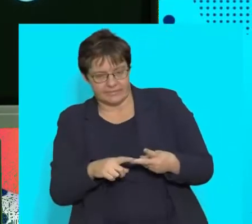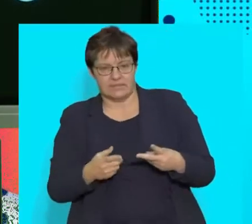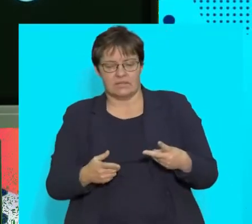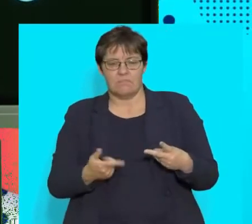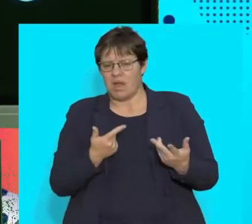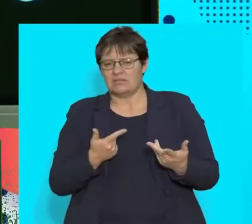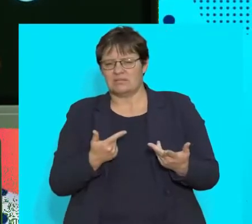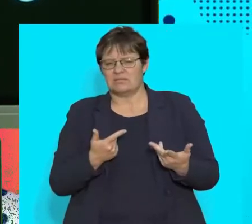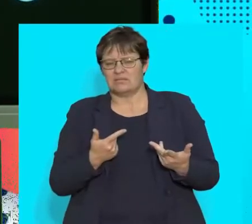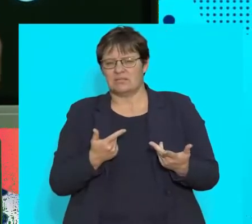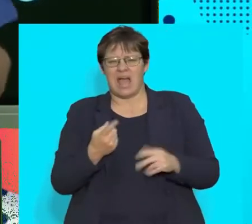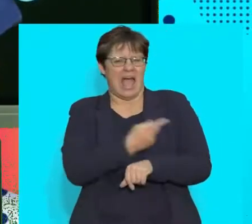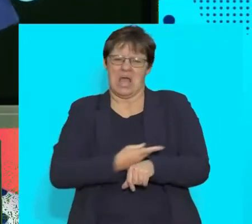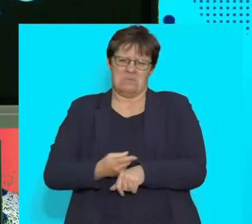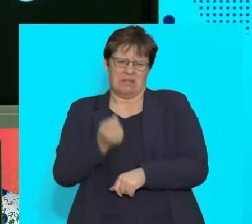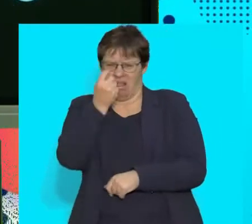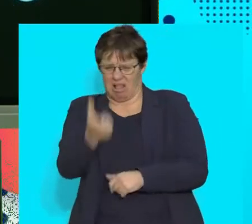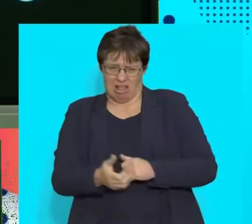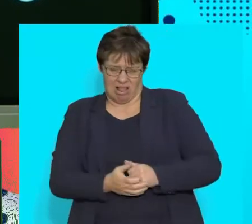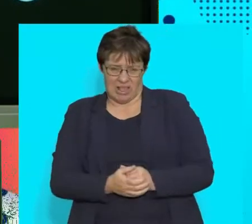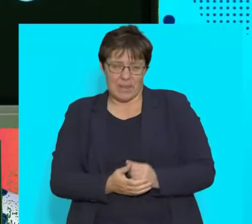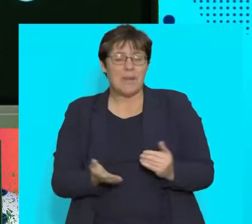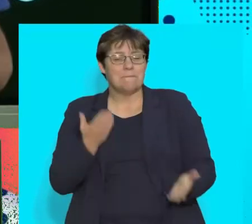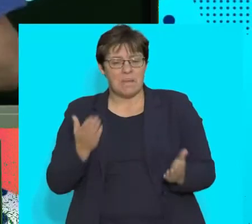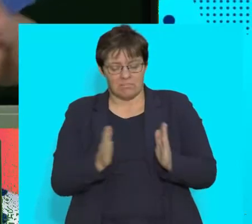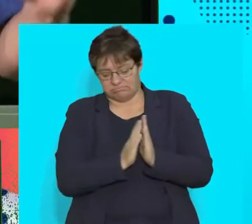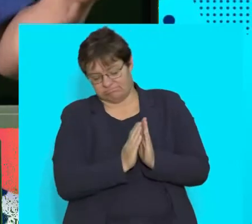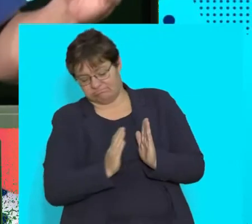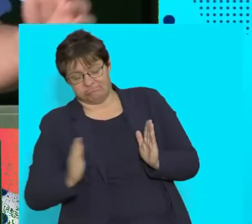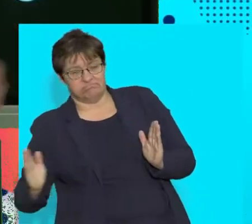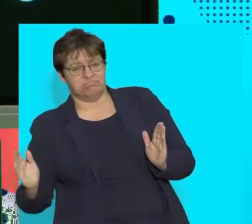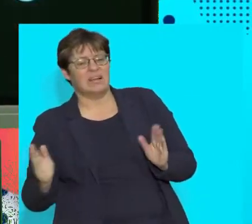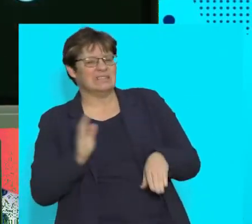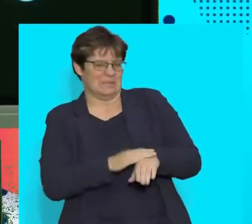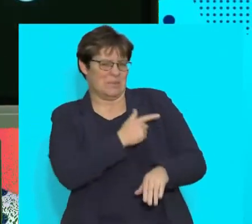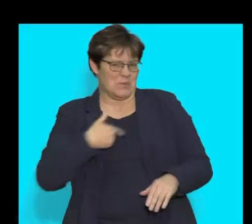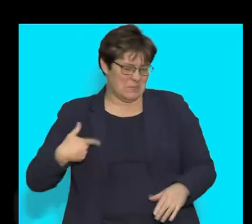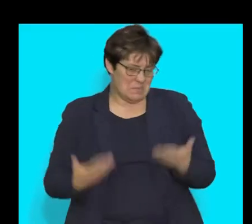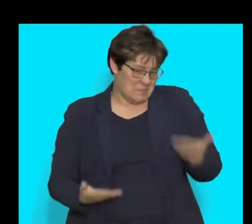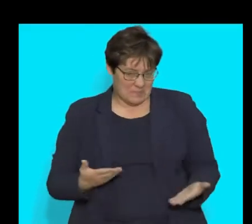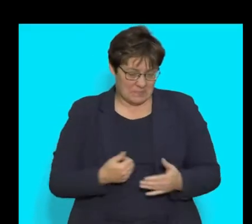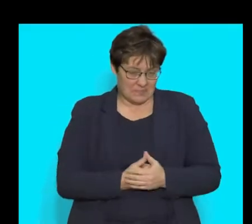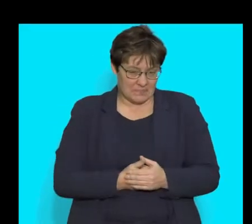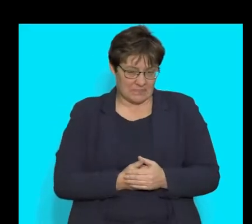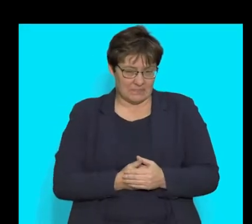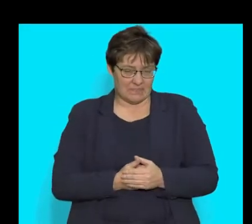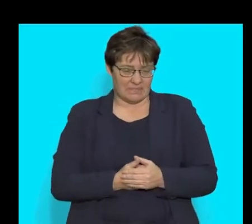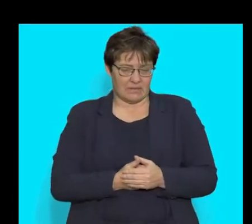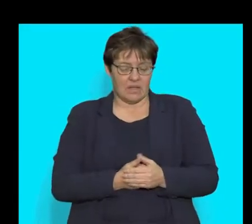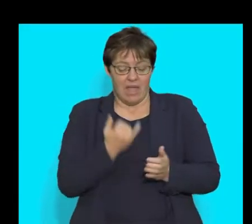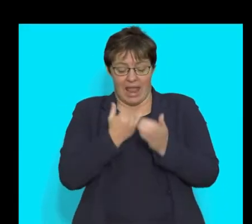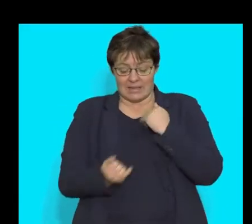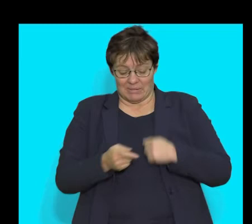minutes, but we don't often use hours unless the experiment is carried over a very long time. So, if